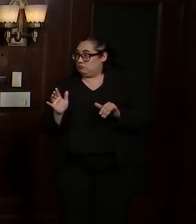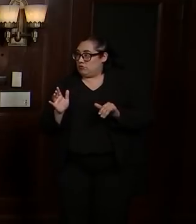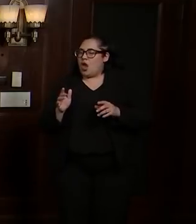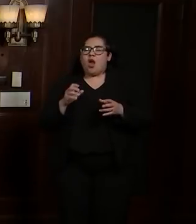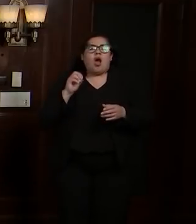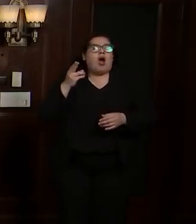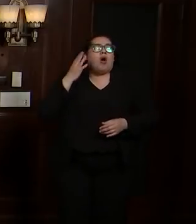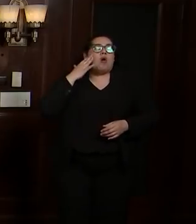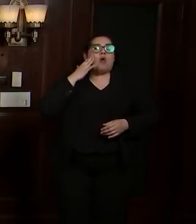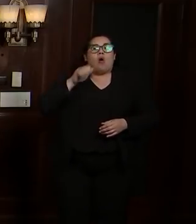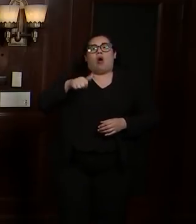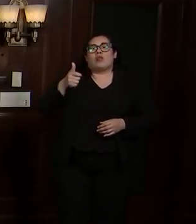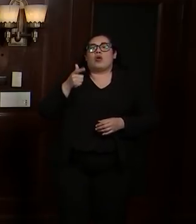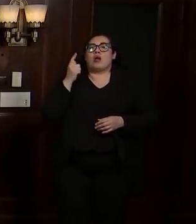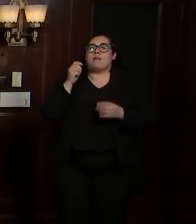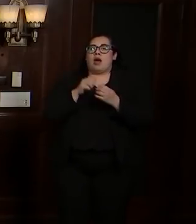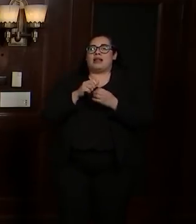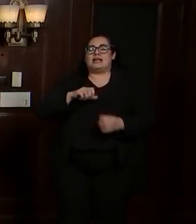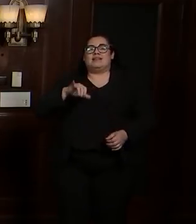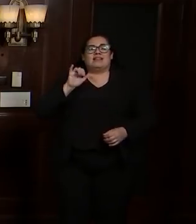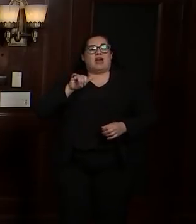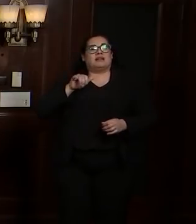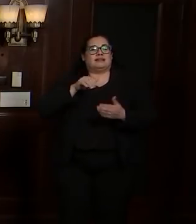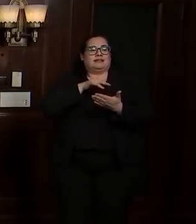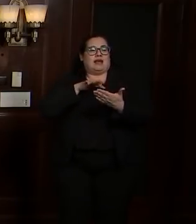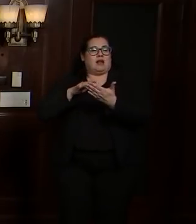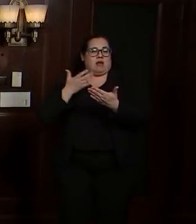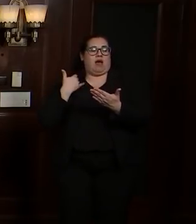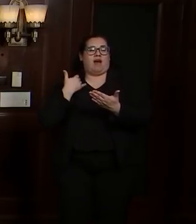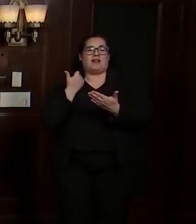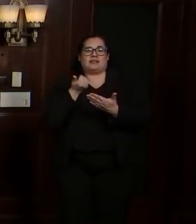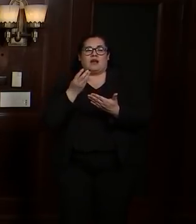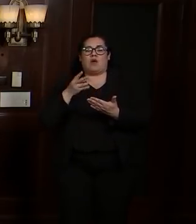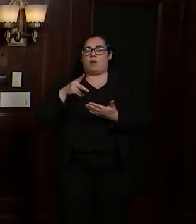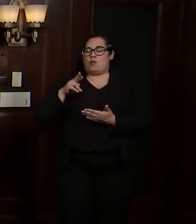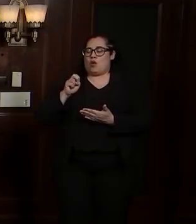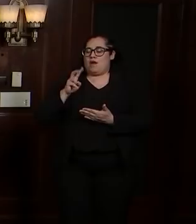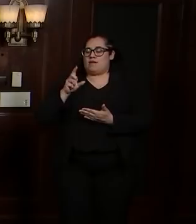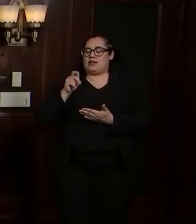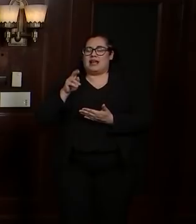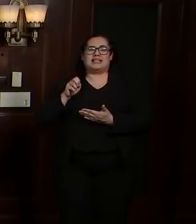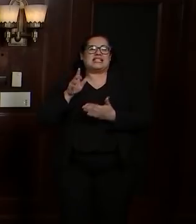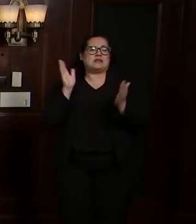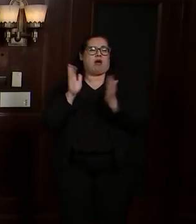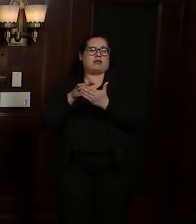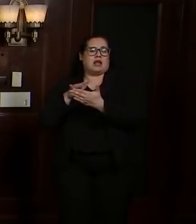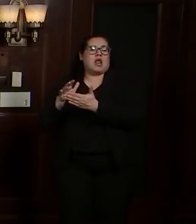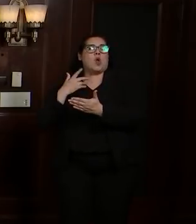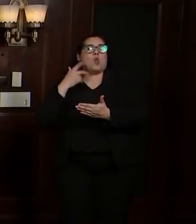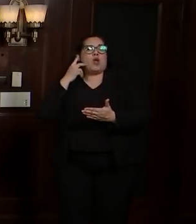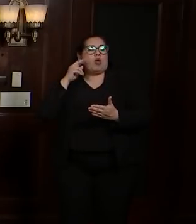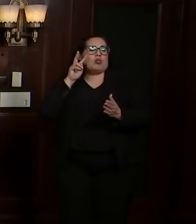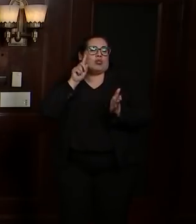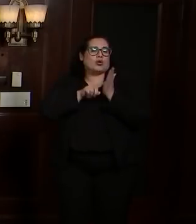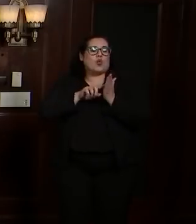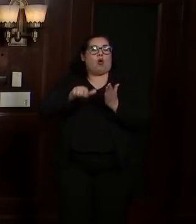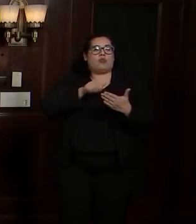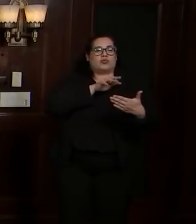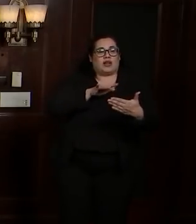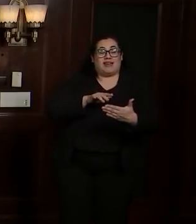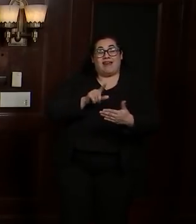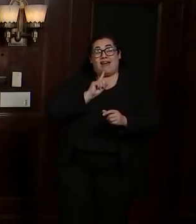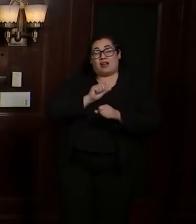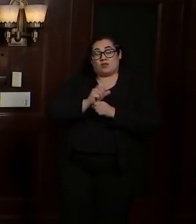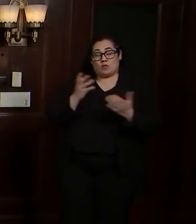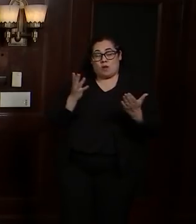Oh, the seroprevalence study, yeah, it was a very small number. We are looking to do another seroprevalence study. And actually, the